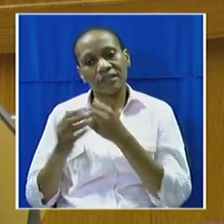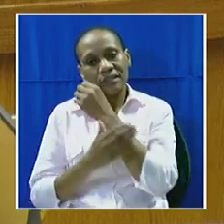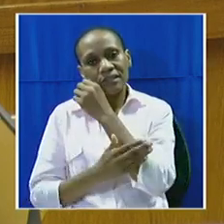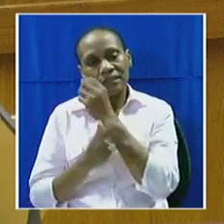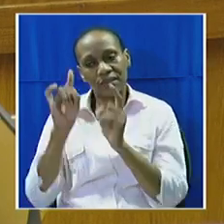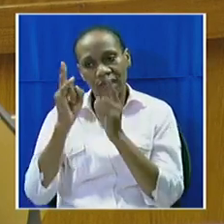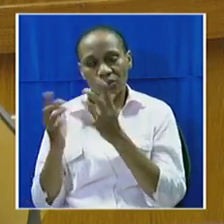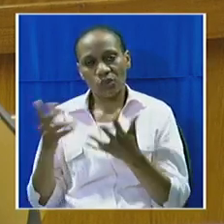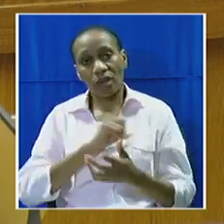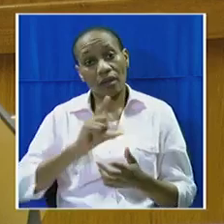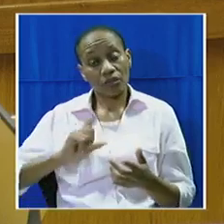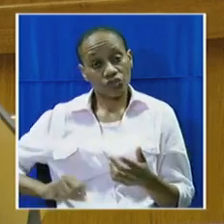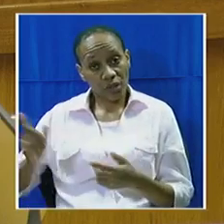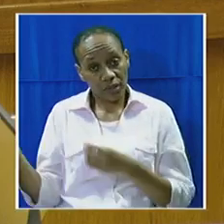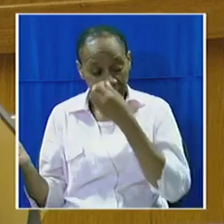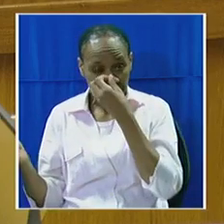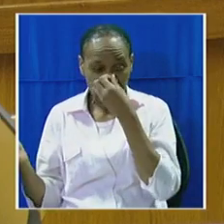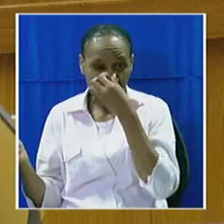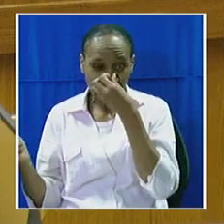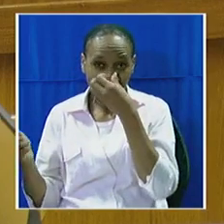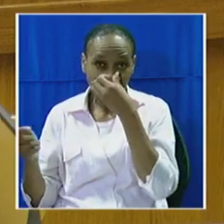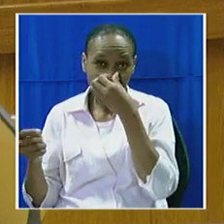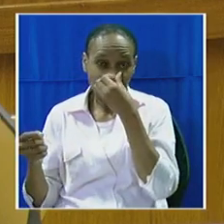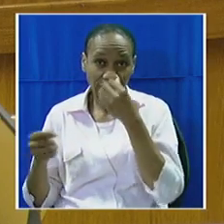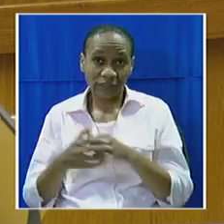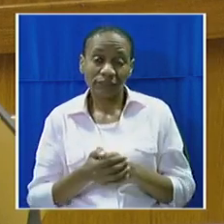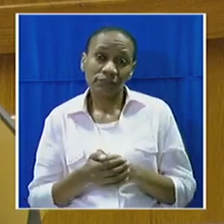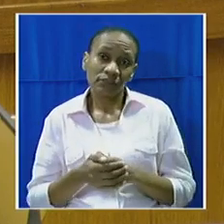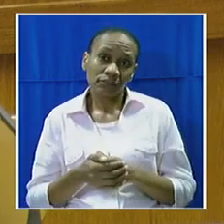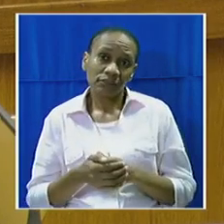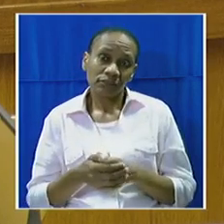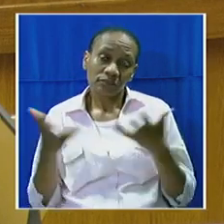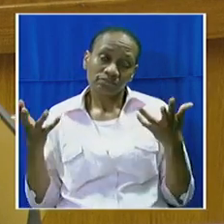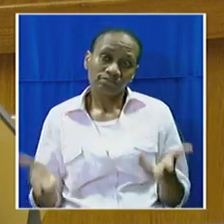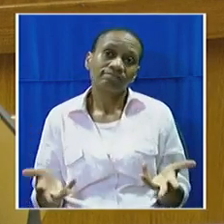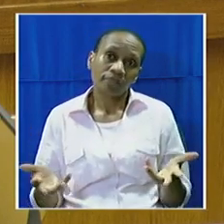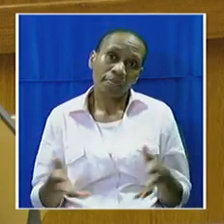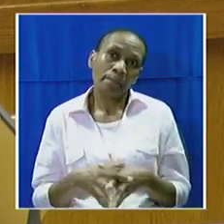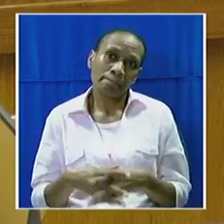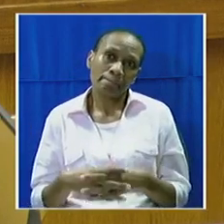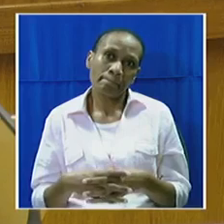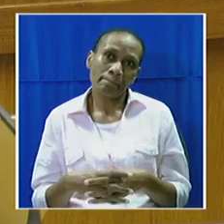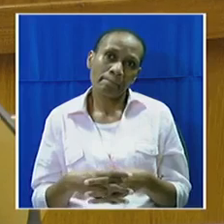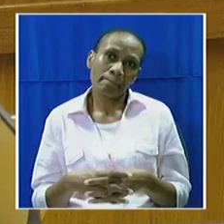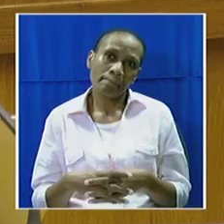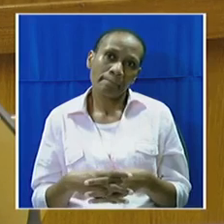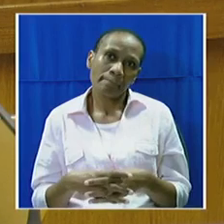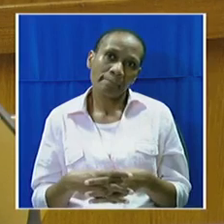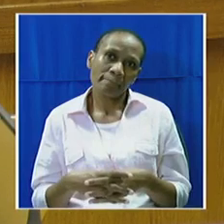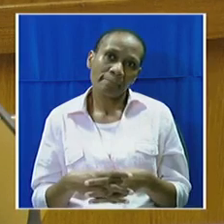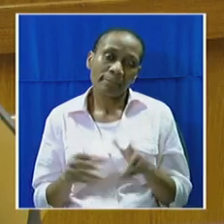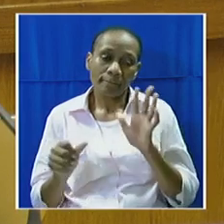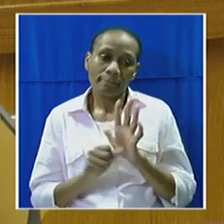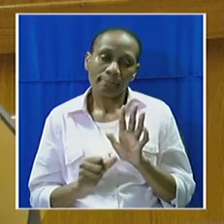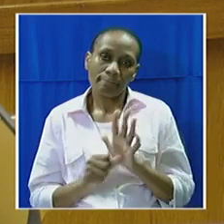some municipalities that has been cleared of coronavirus. So therefore, it is also